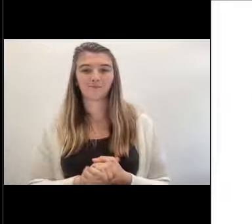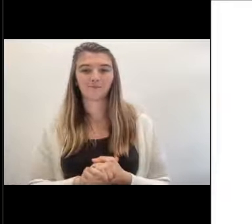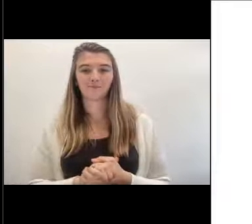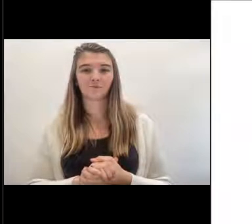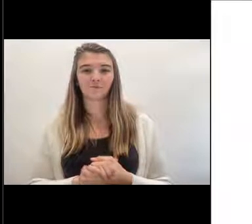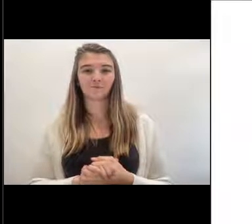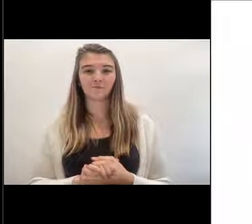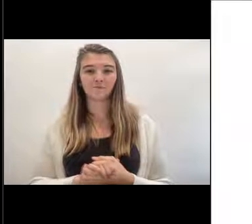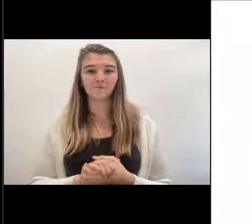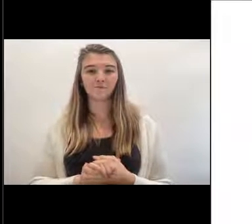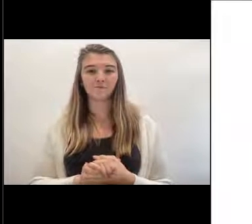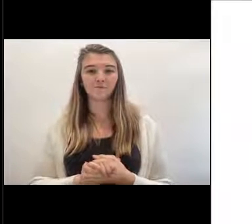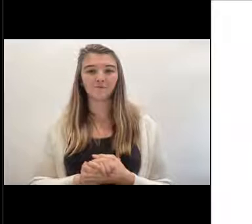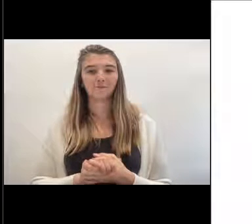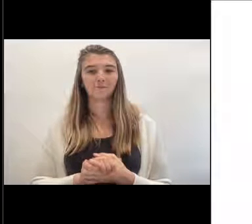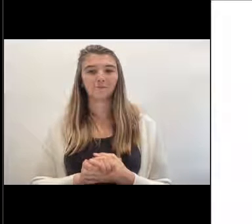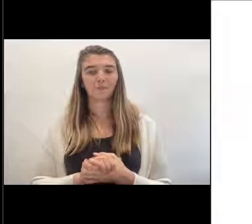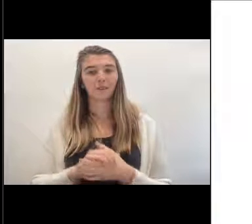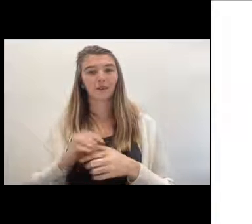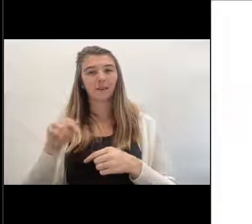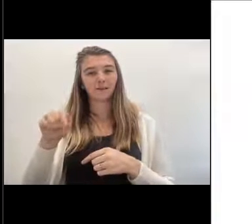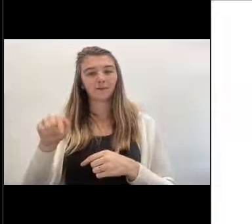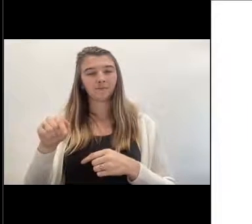umsongensis G16 that we have